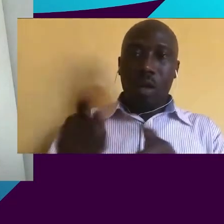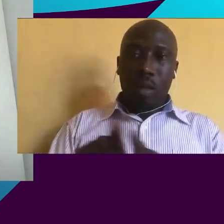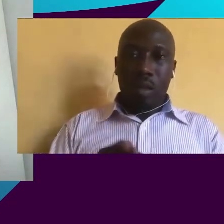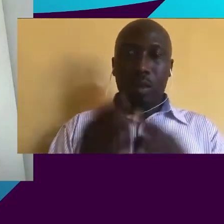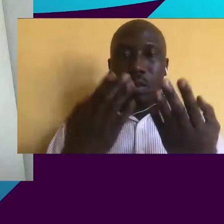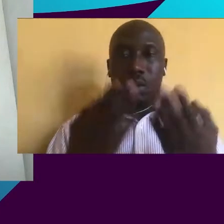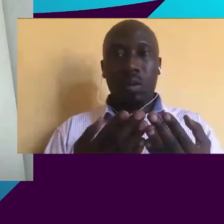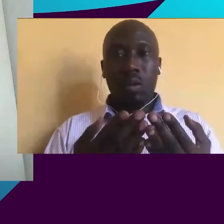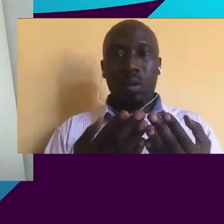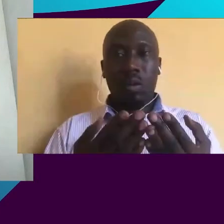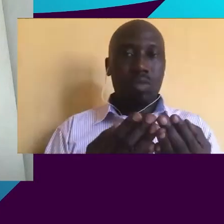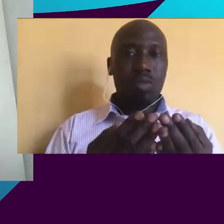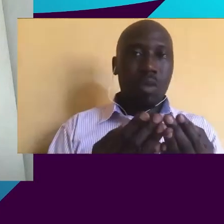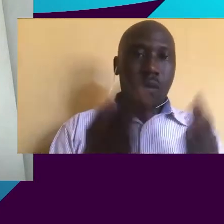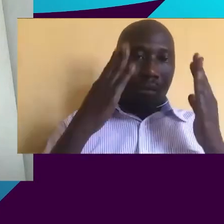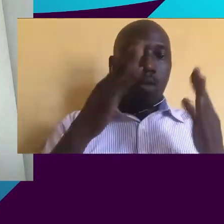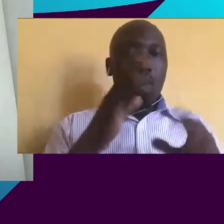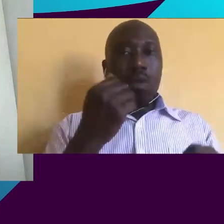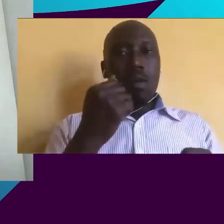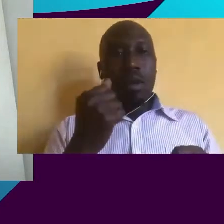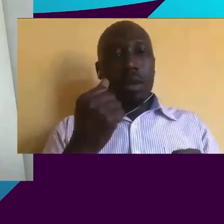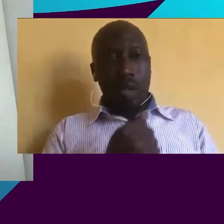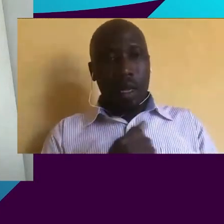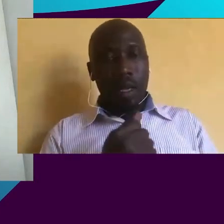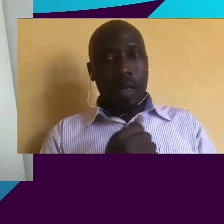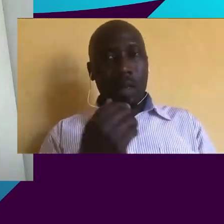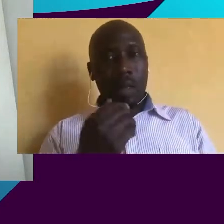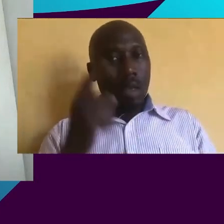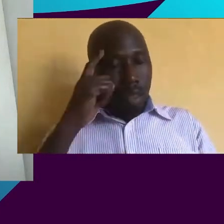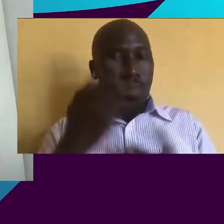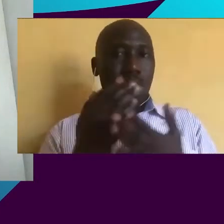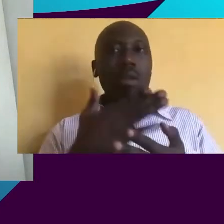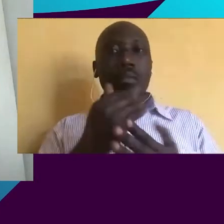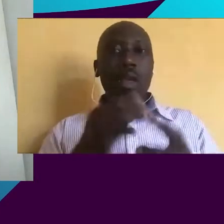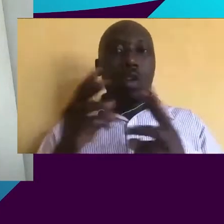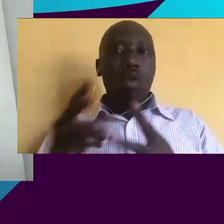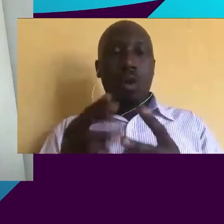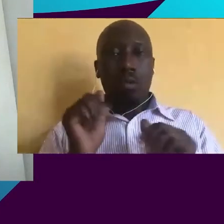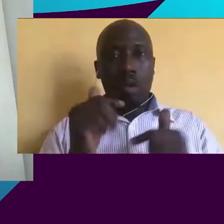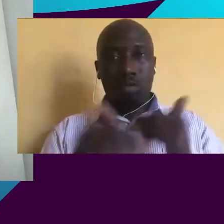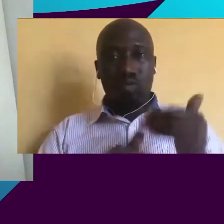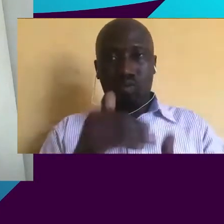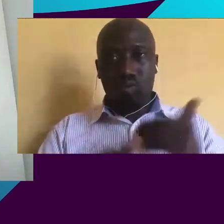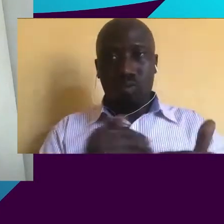that's okay because, you know, I think that's the best way you get the best out of the girls.